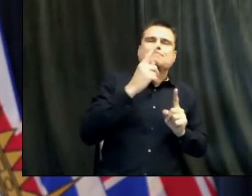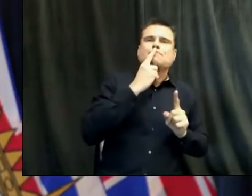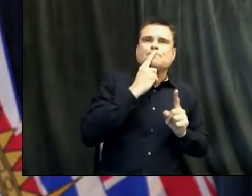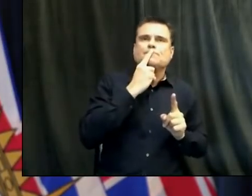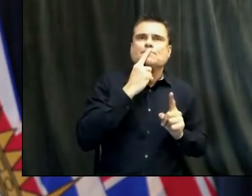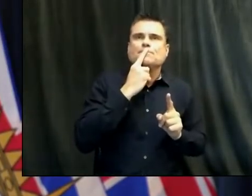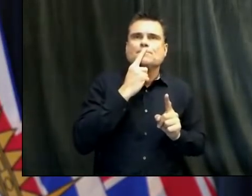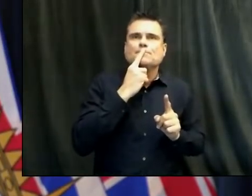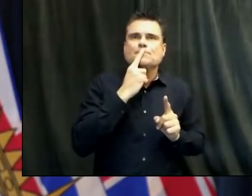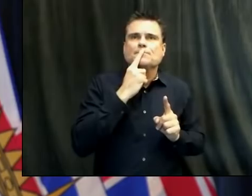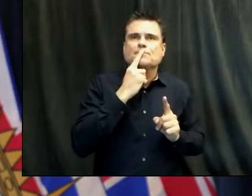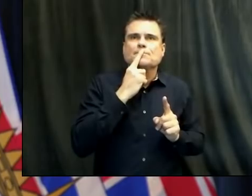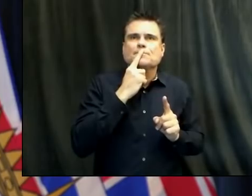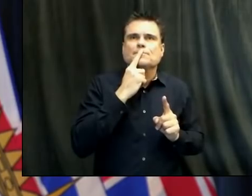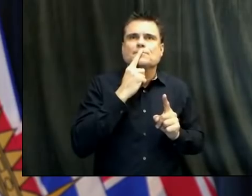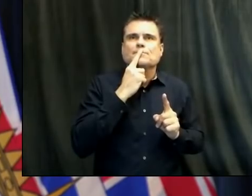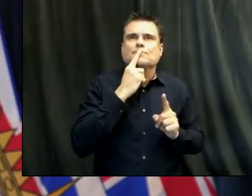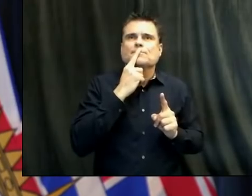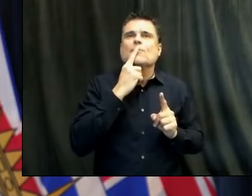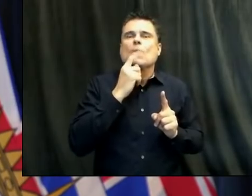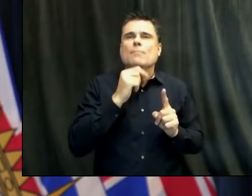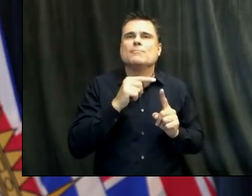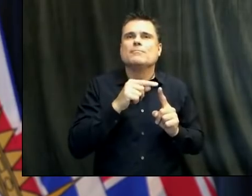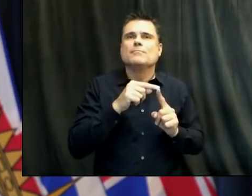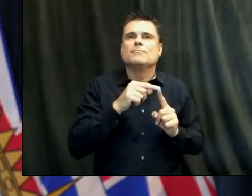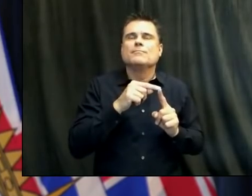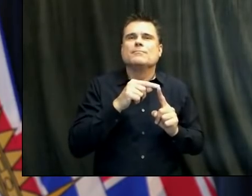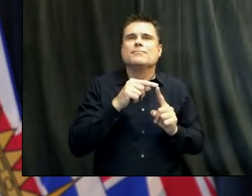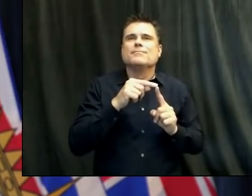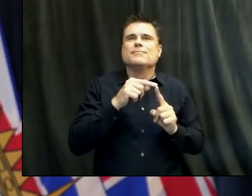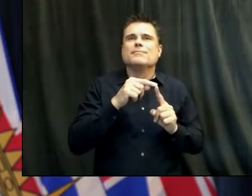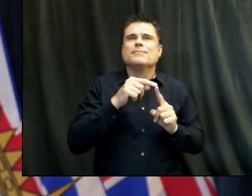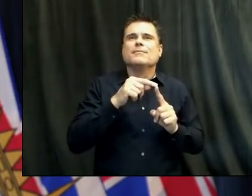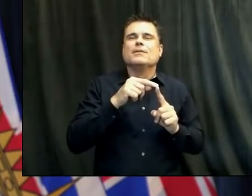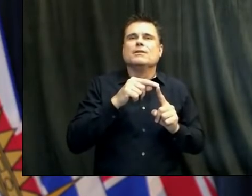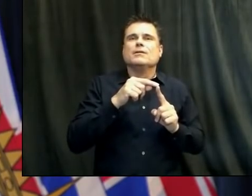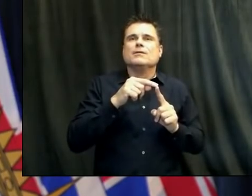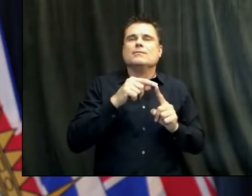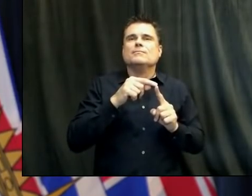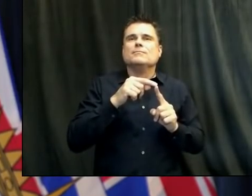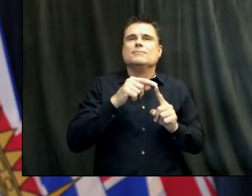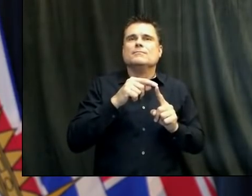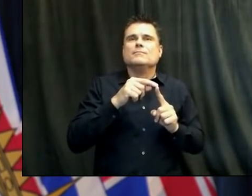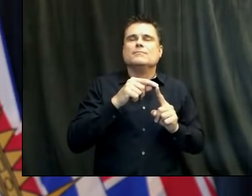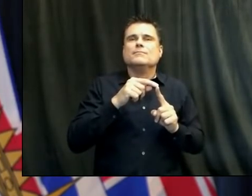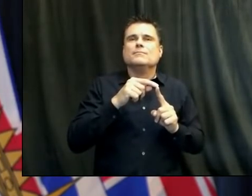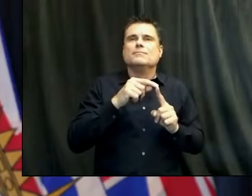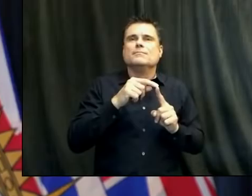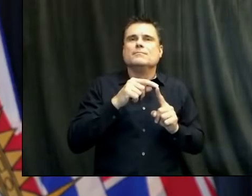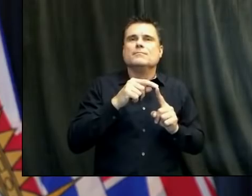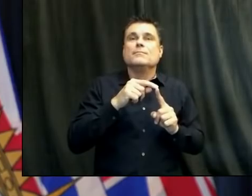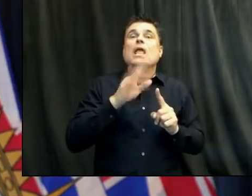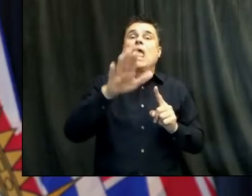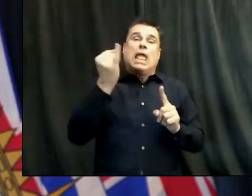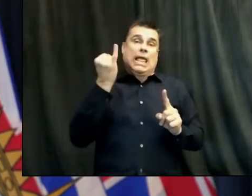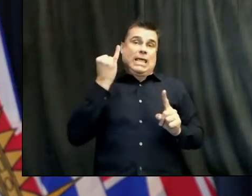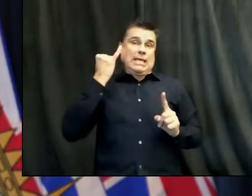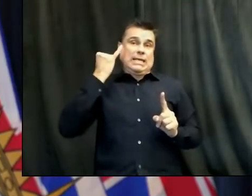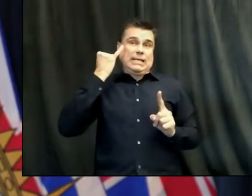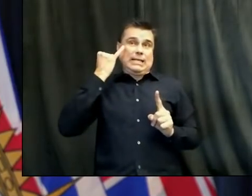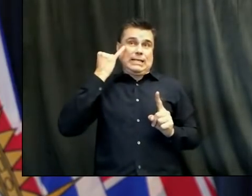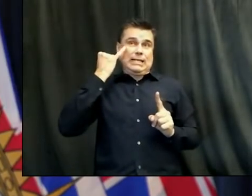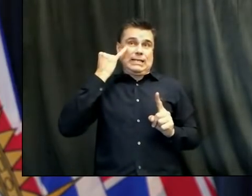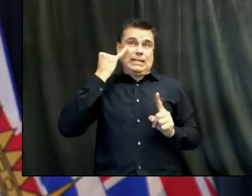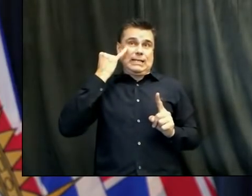be across the street, but in a different health authority. So we're trying to, we've been working with Via Sport and